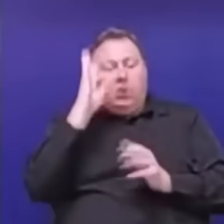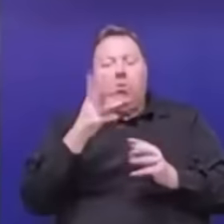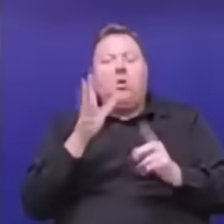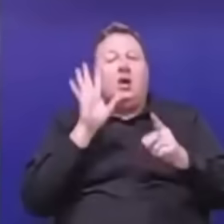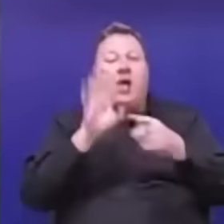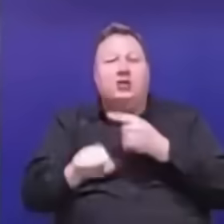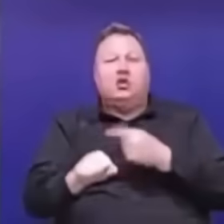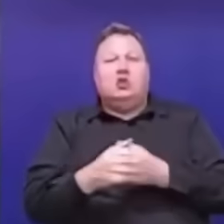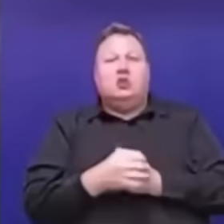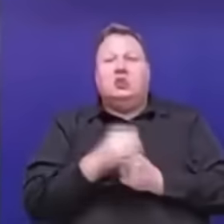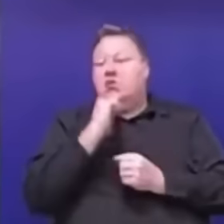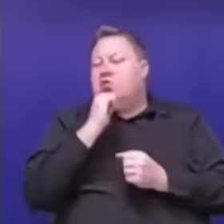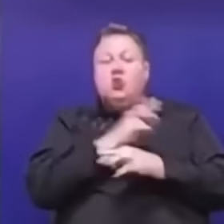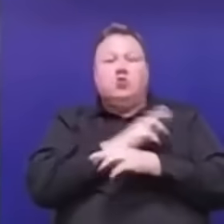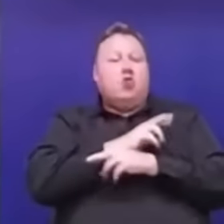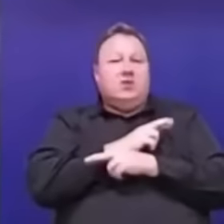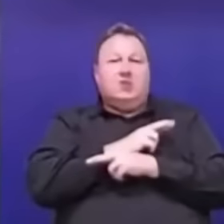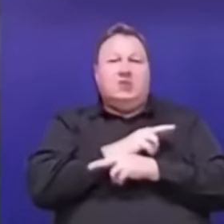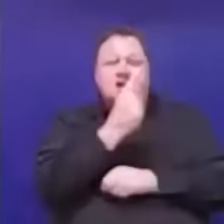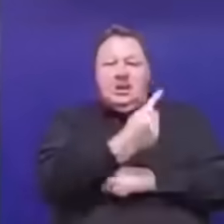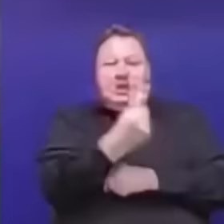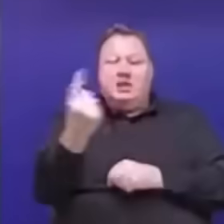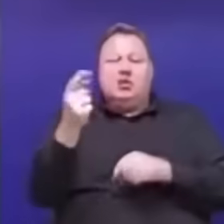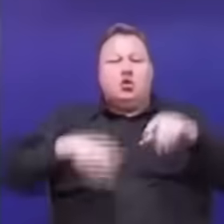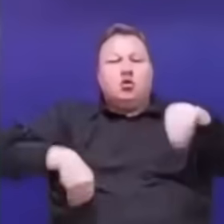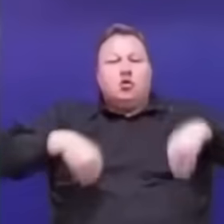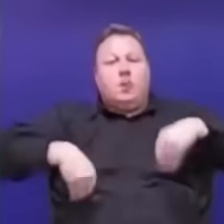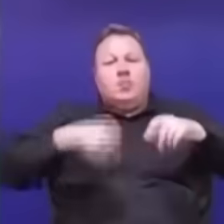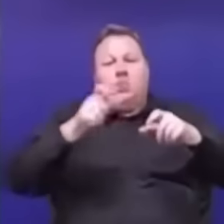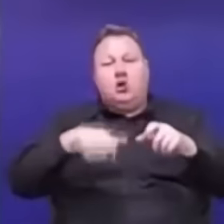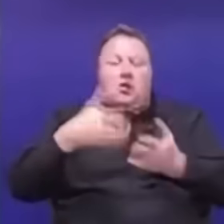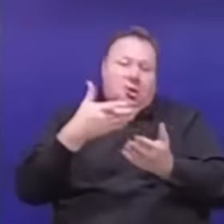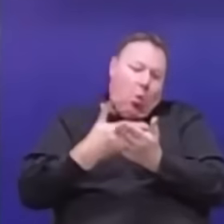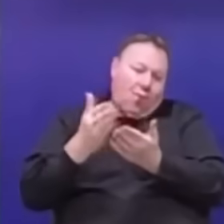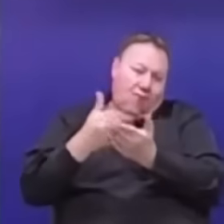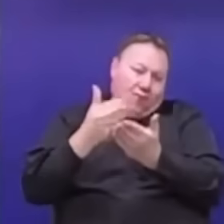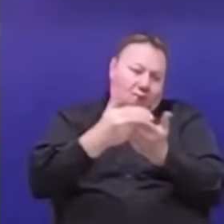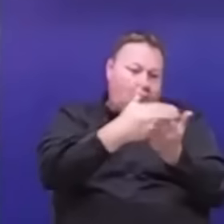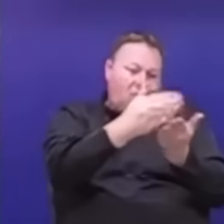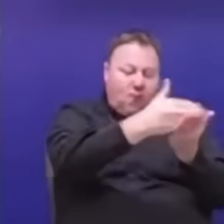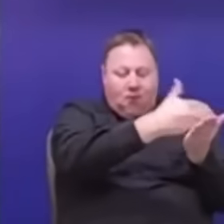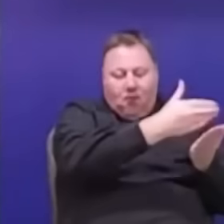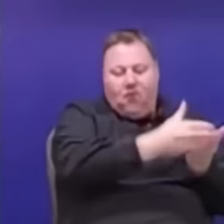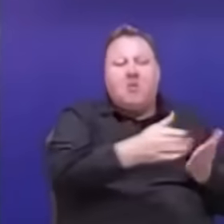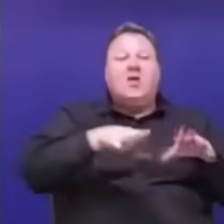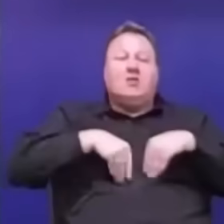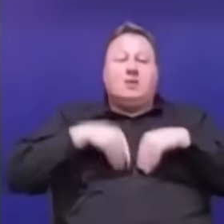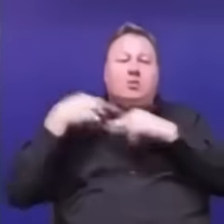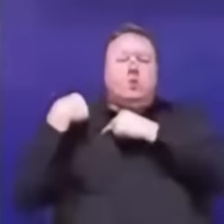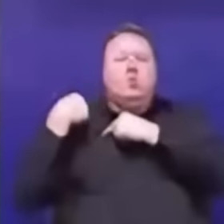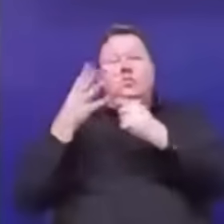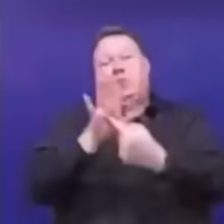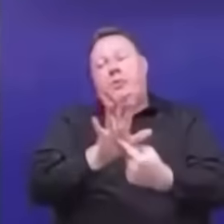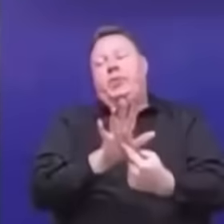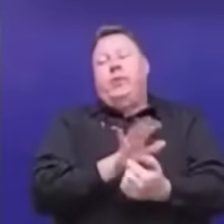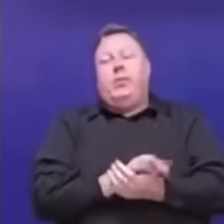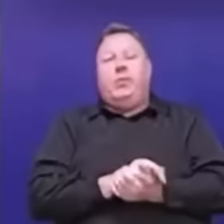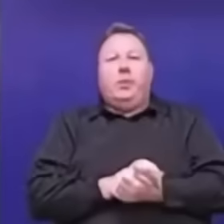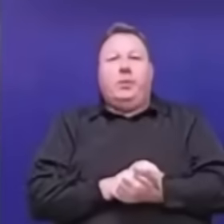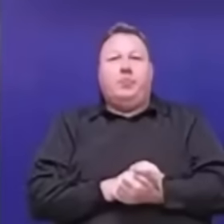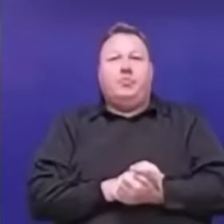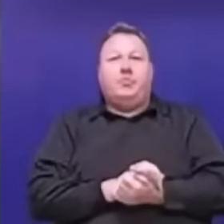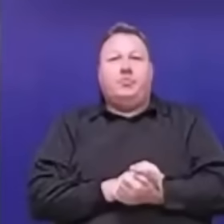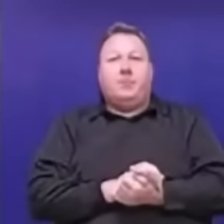We will not rest until every single corrupt official is swept away by the tide of accountability that is washing over Home